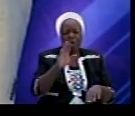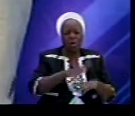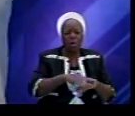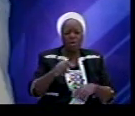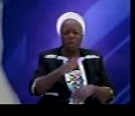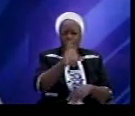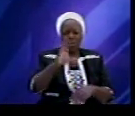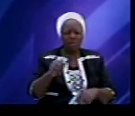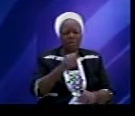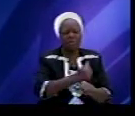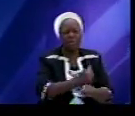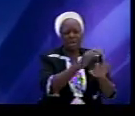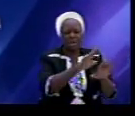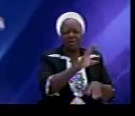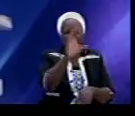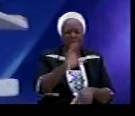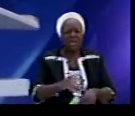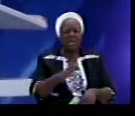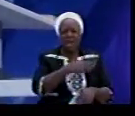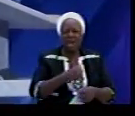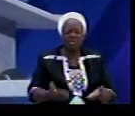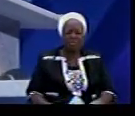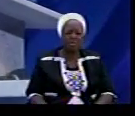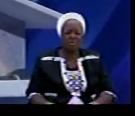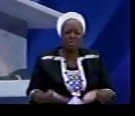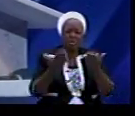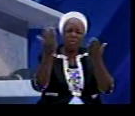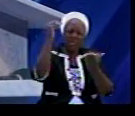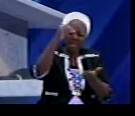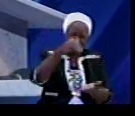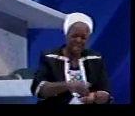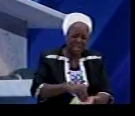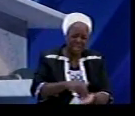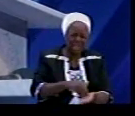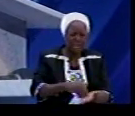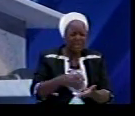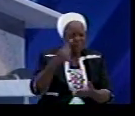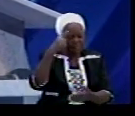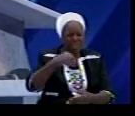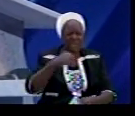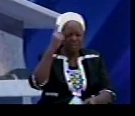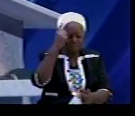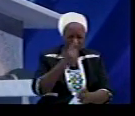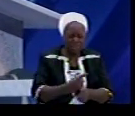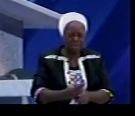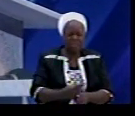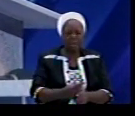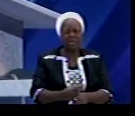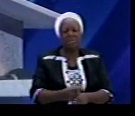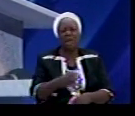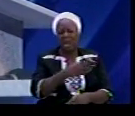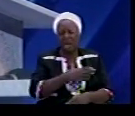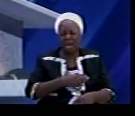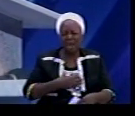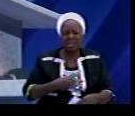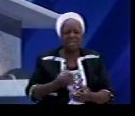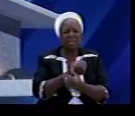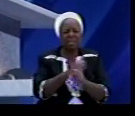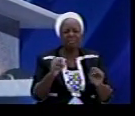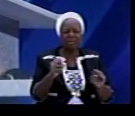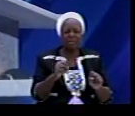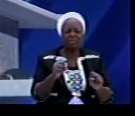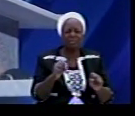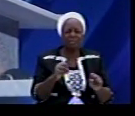Calvary and rose again for their justification and salvation.